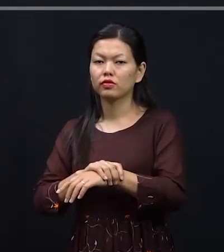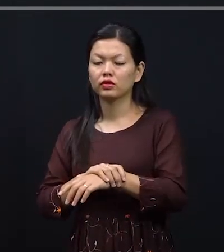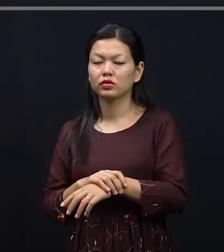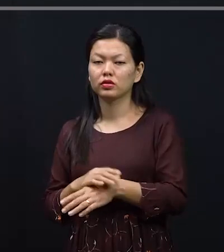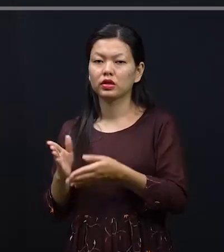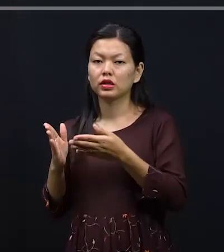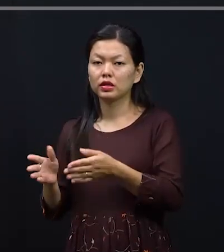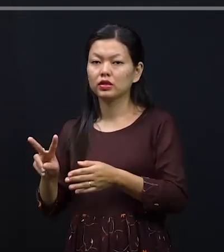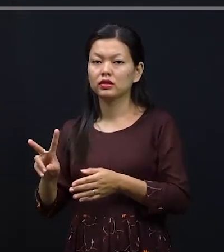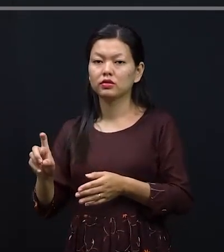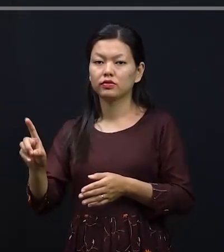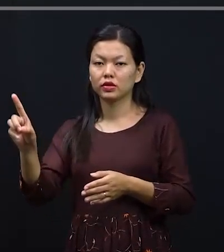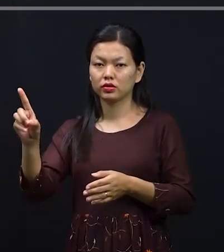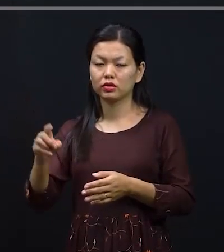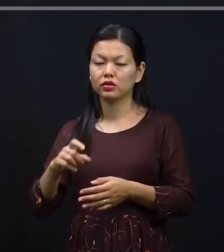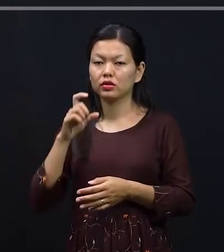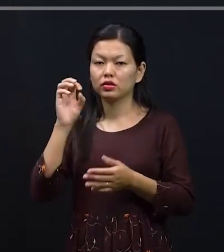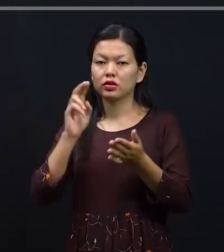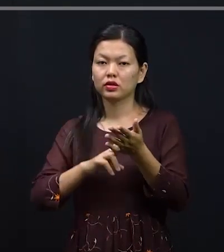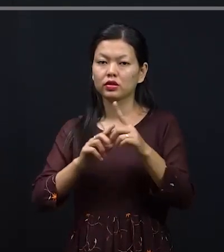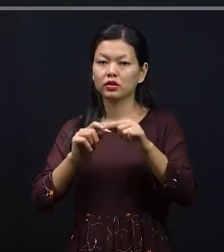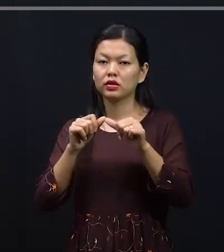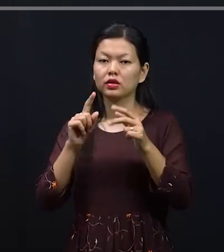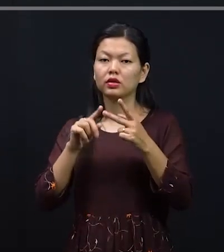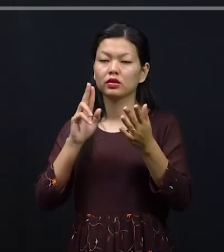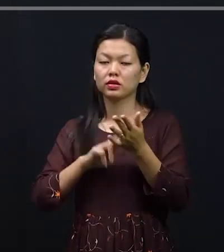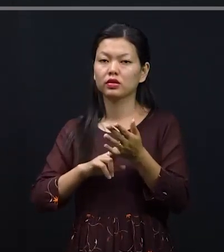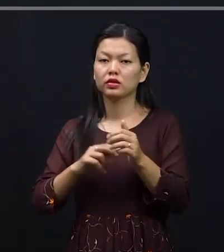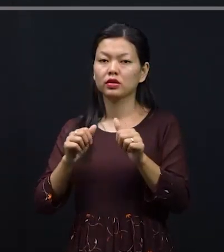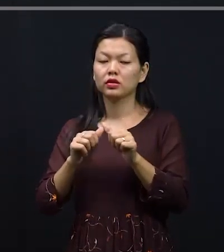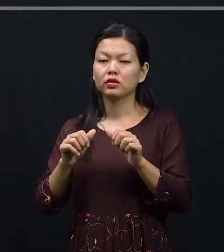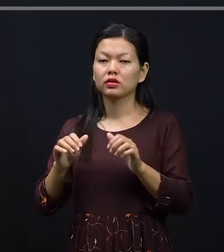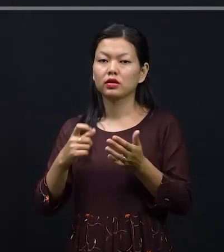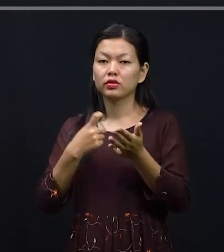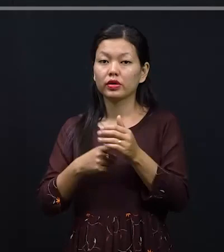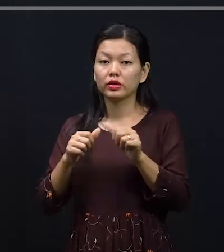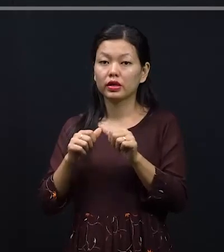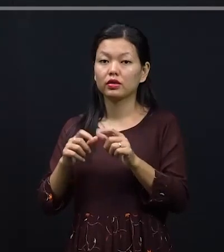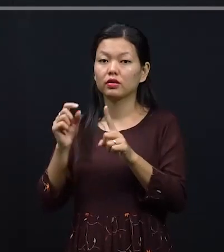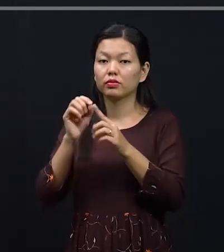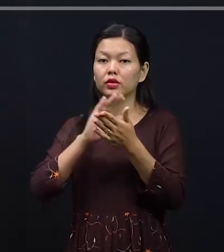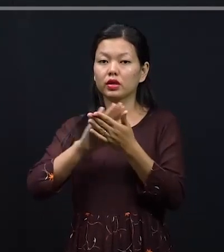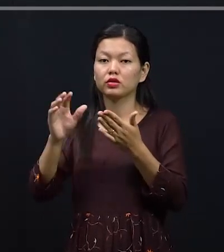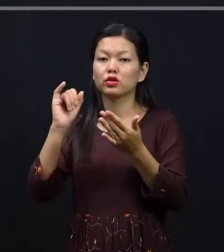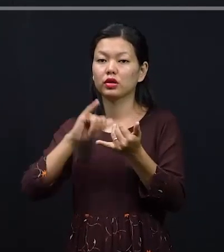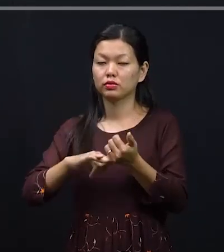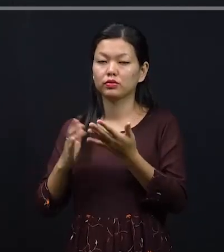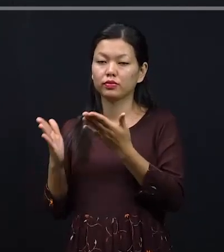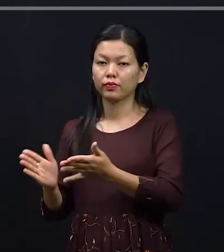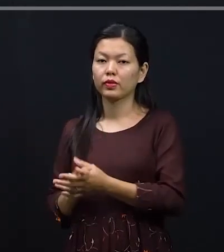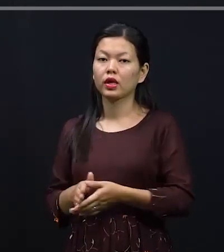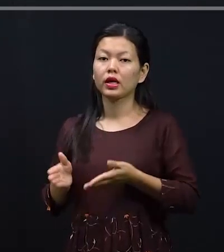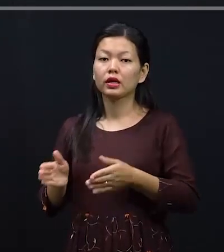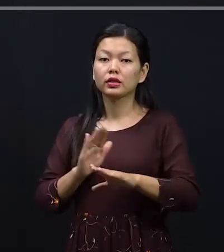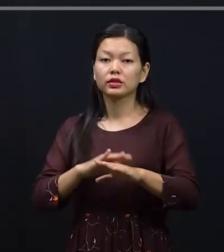these virus progenies, they contain radioactive phosphorus. So now, from this experiment, it was proved